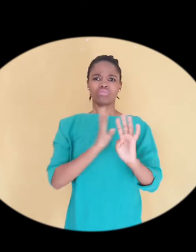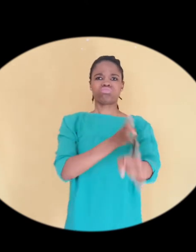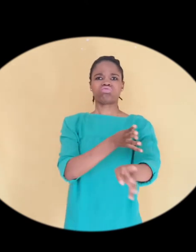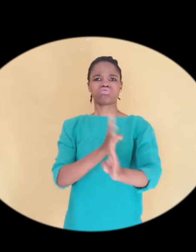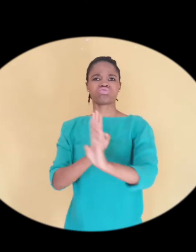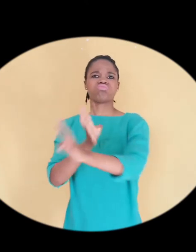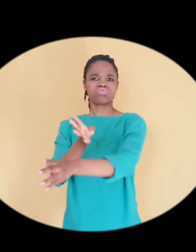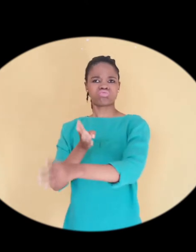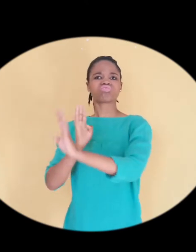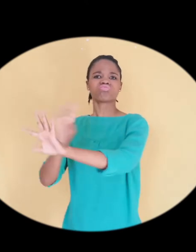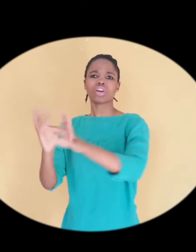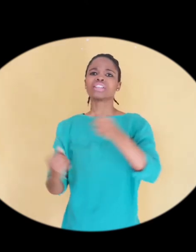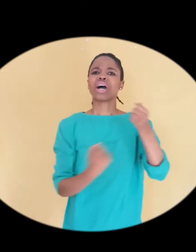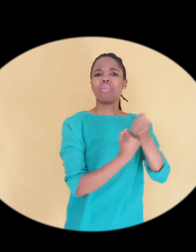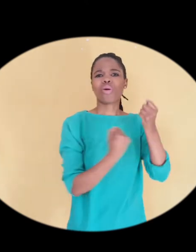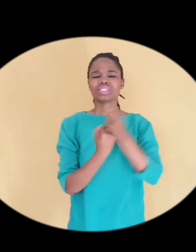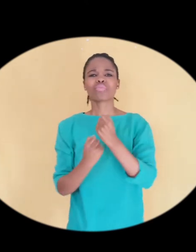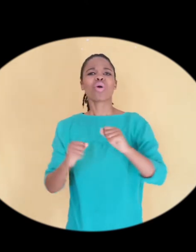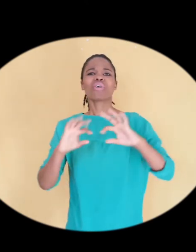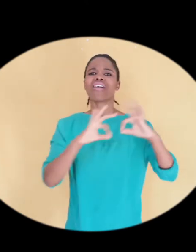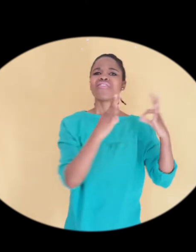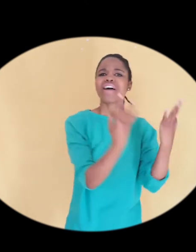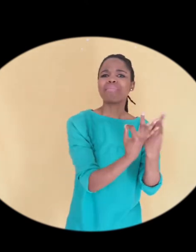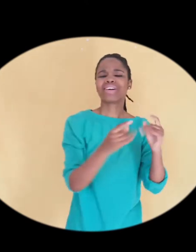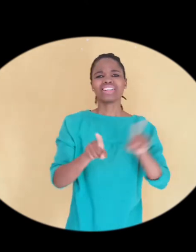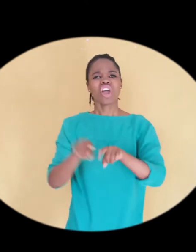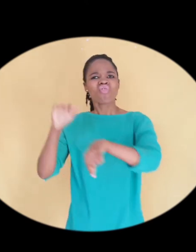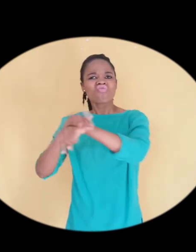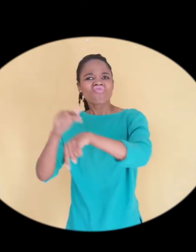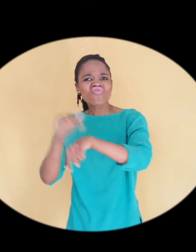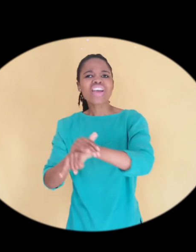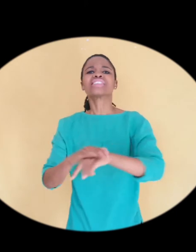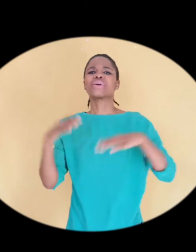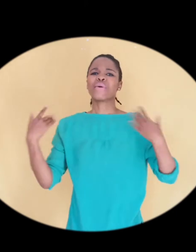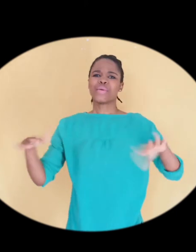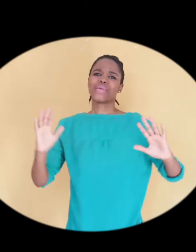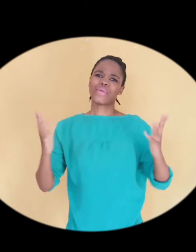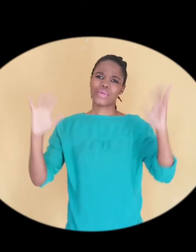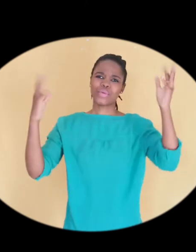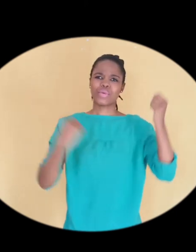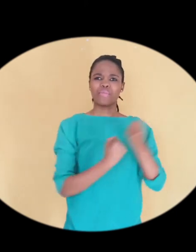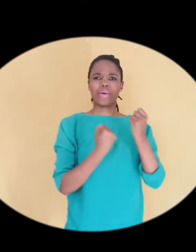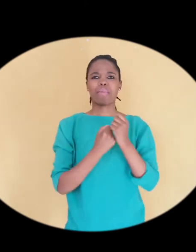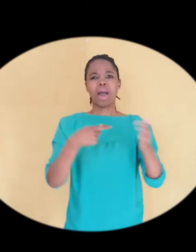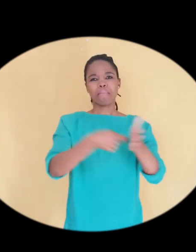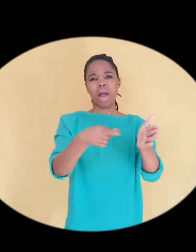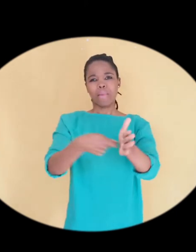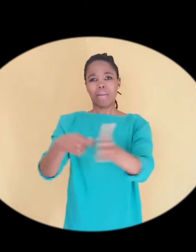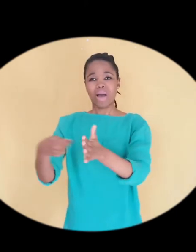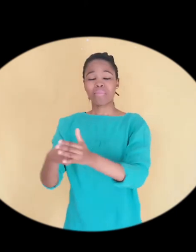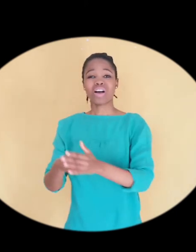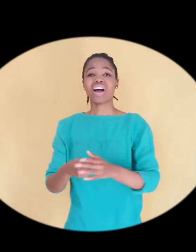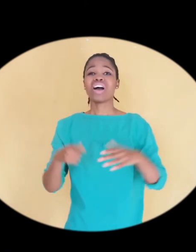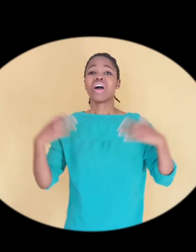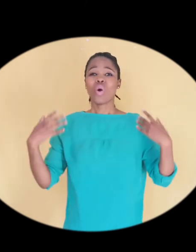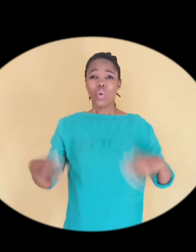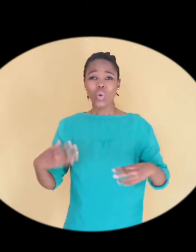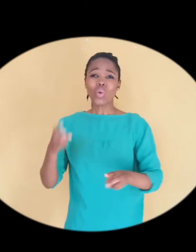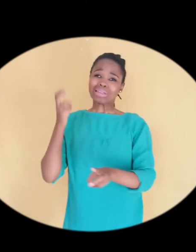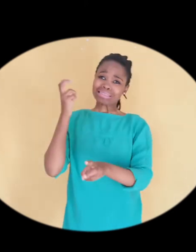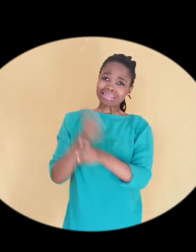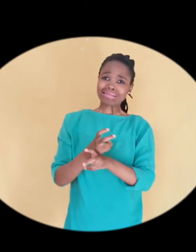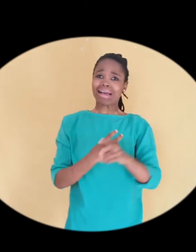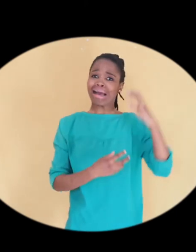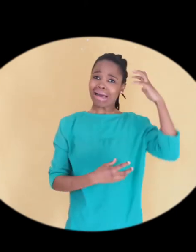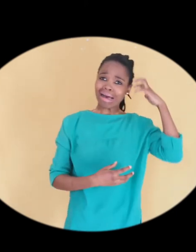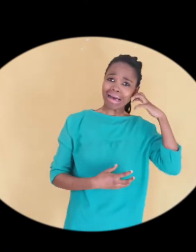the support was there, and family and friends and everyone bought a copy, and then the hard work starts. And I have to deliver